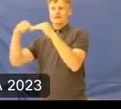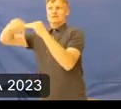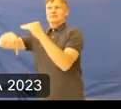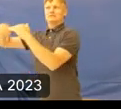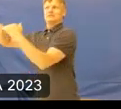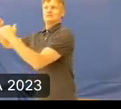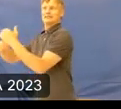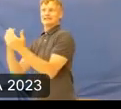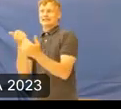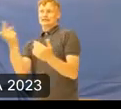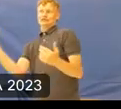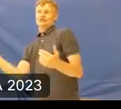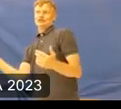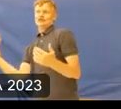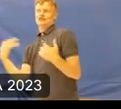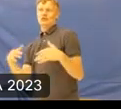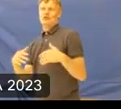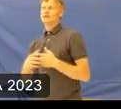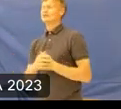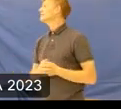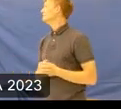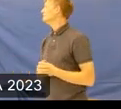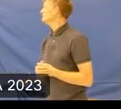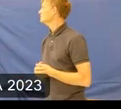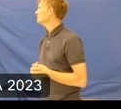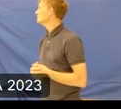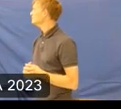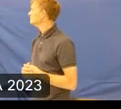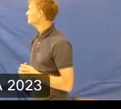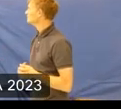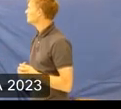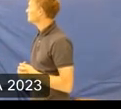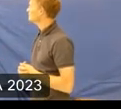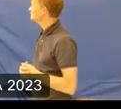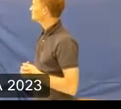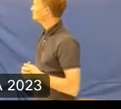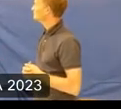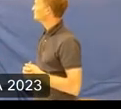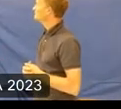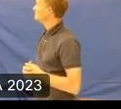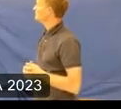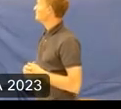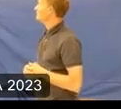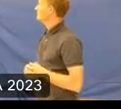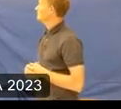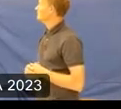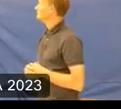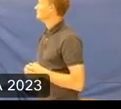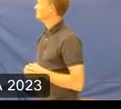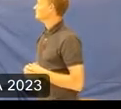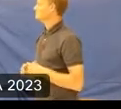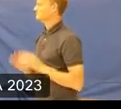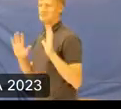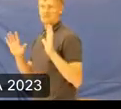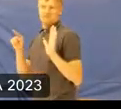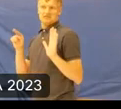their particular uses, of course, in poetry, rhetoric and proverbs and so on. So that would get you round the bottleneck